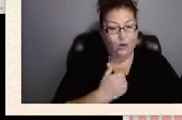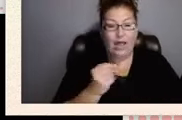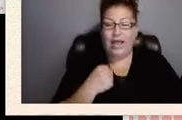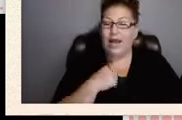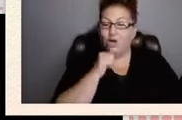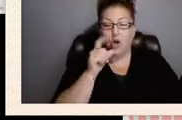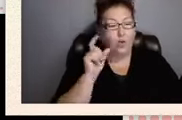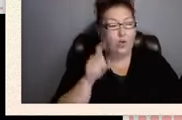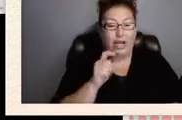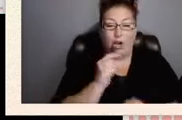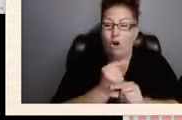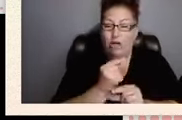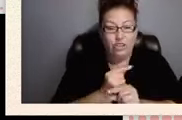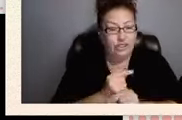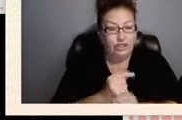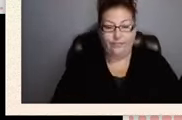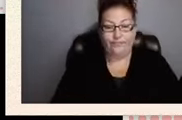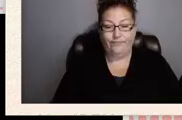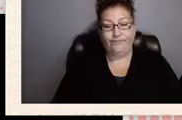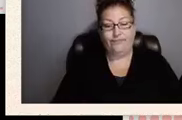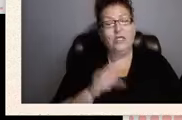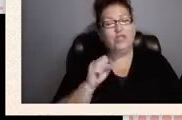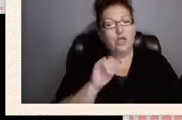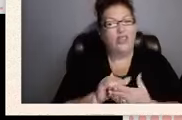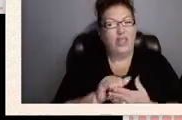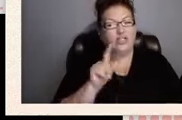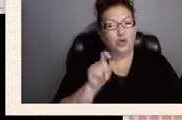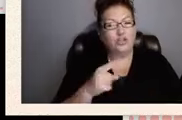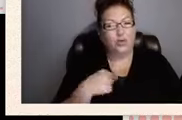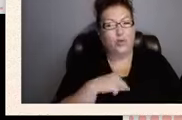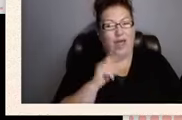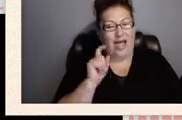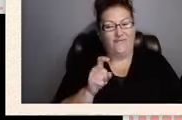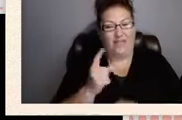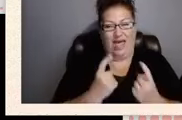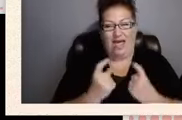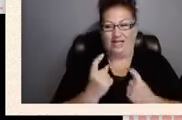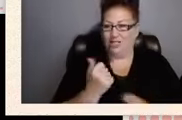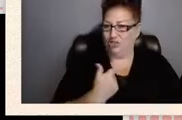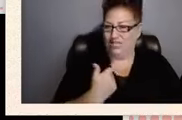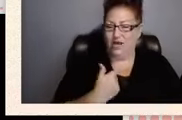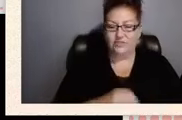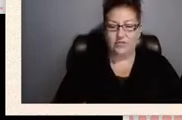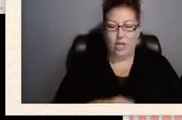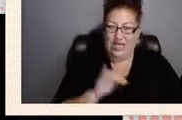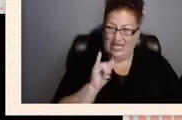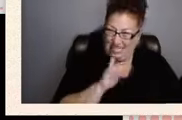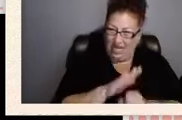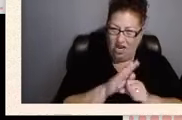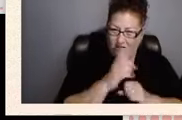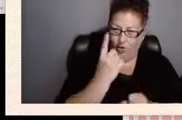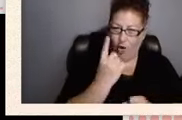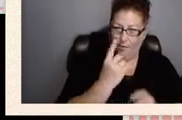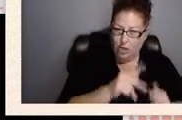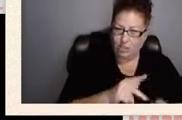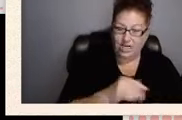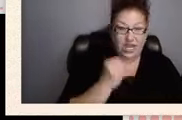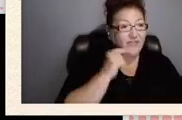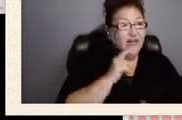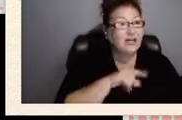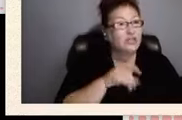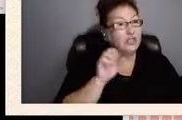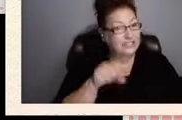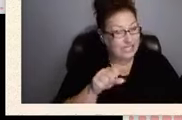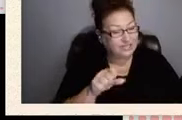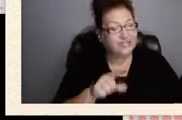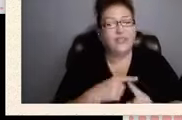guardianship. So that's the question that we have to be asking ourselves. Would this be enough for someone? And if the answer is yes, then we don't